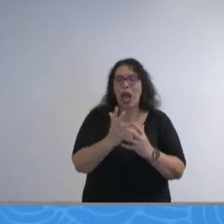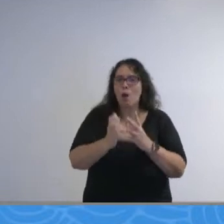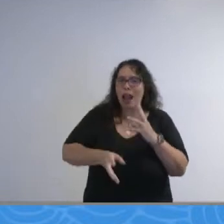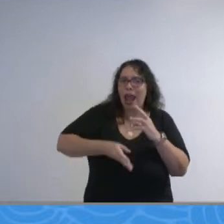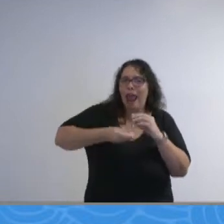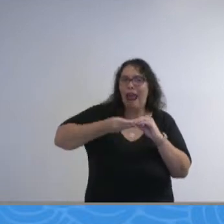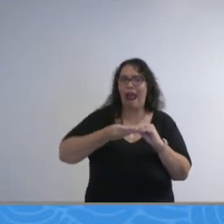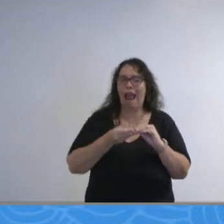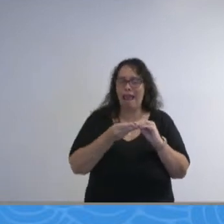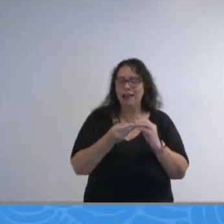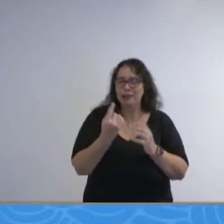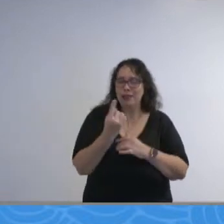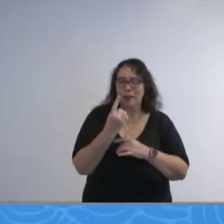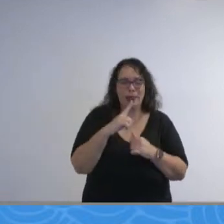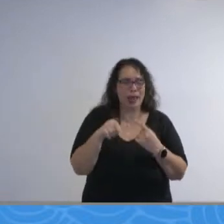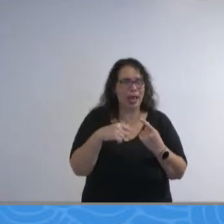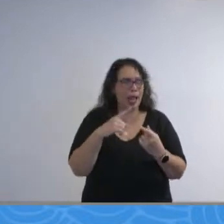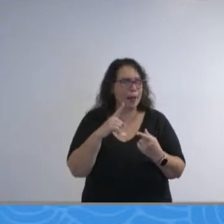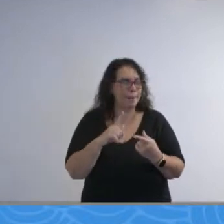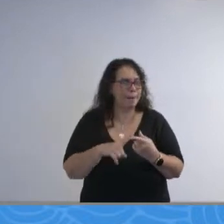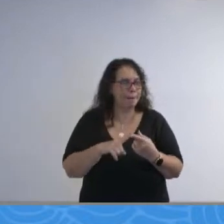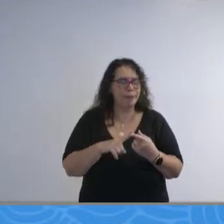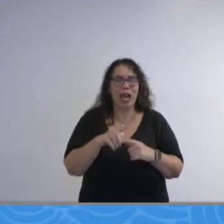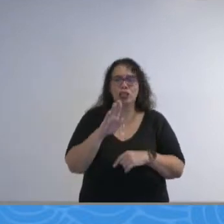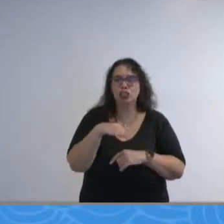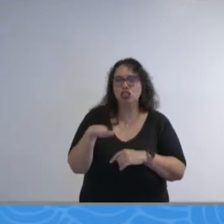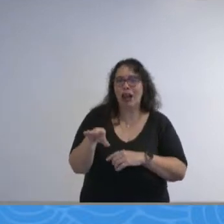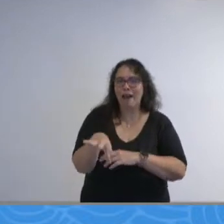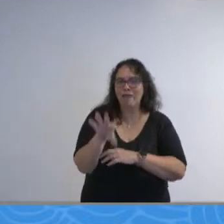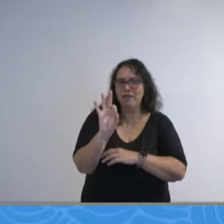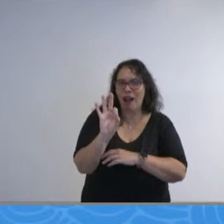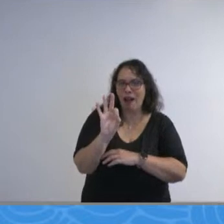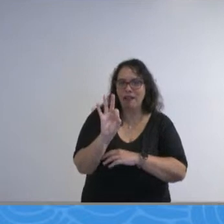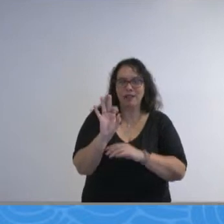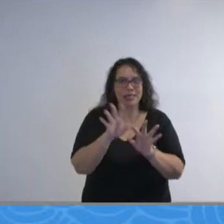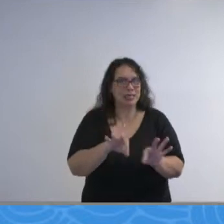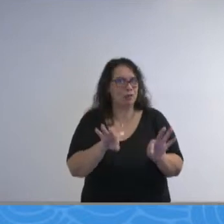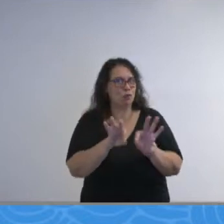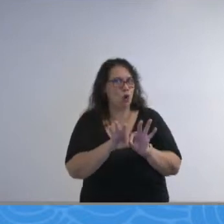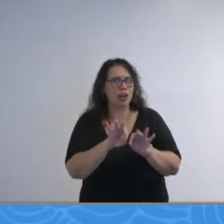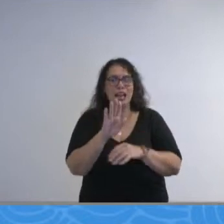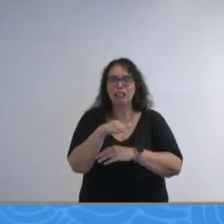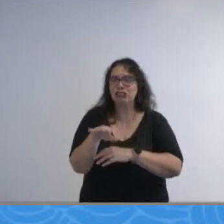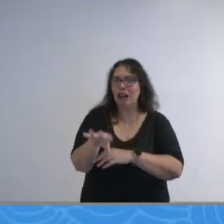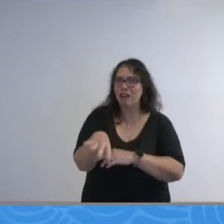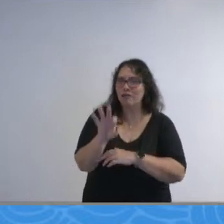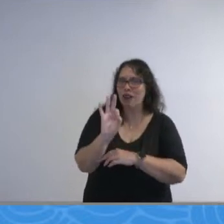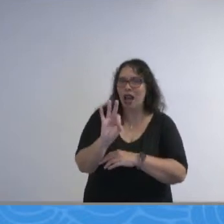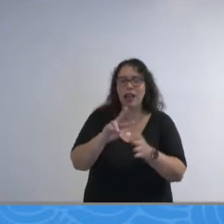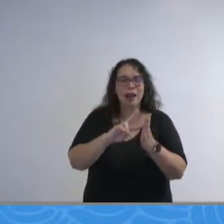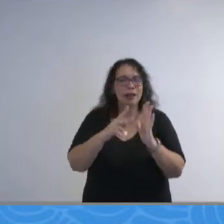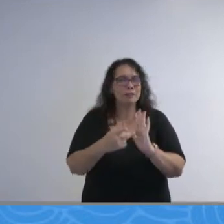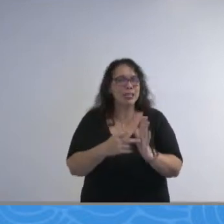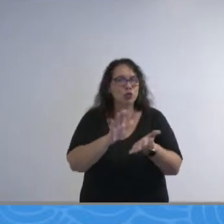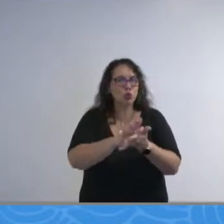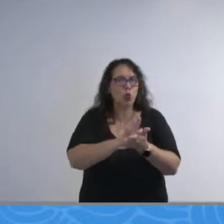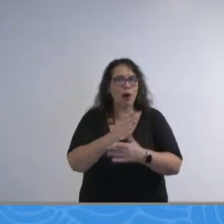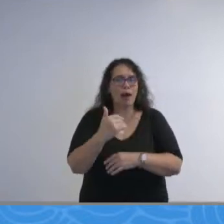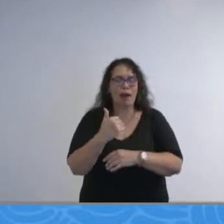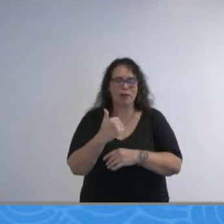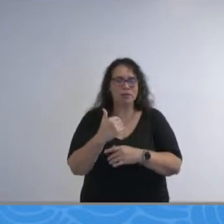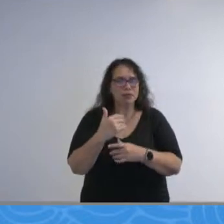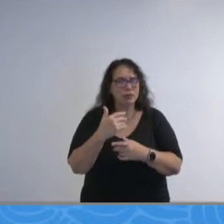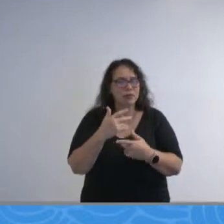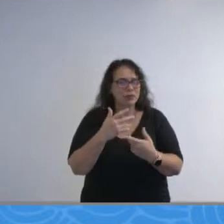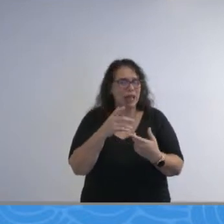about child find, which is important. Child find means that the school has an obligation,